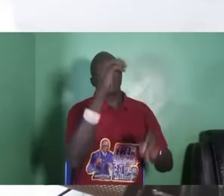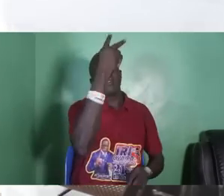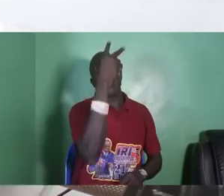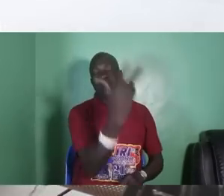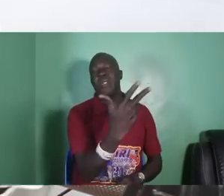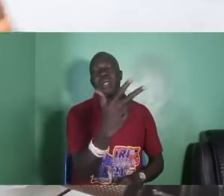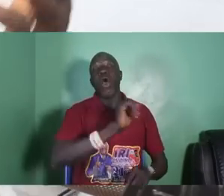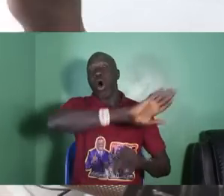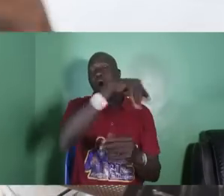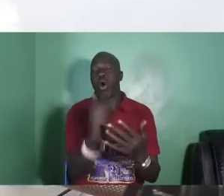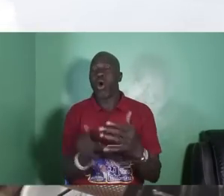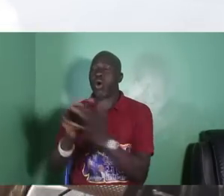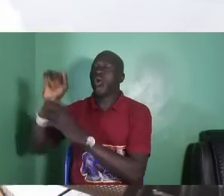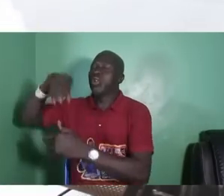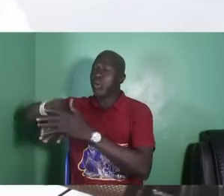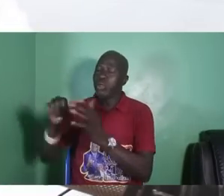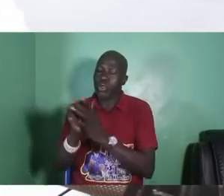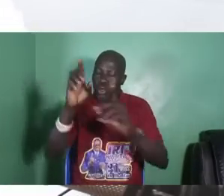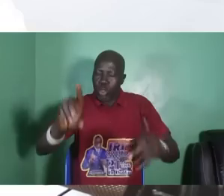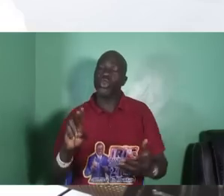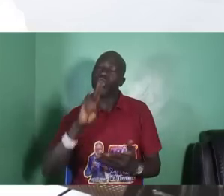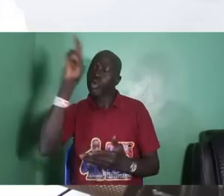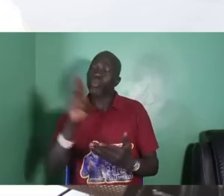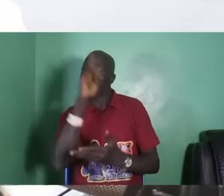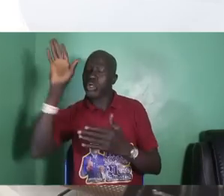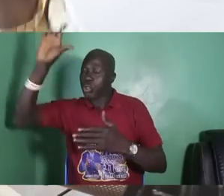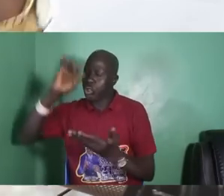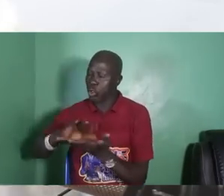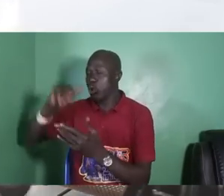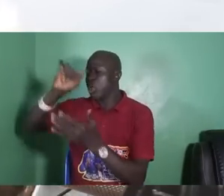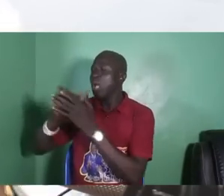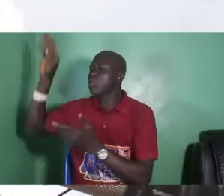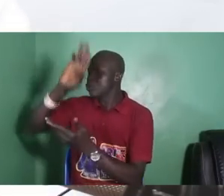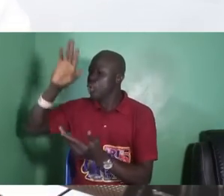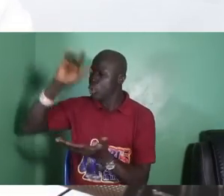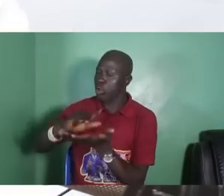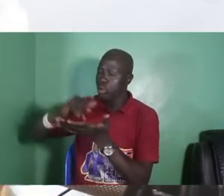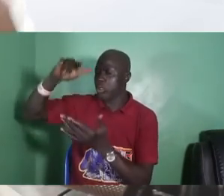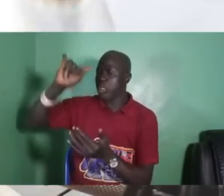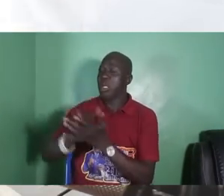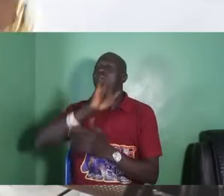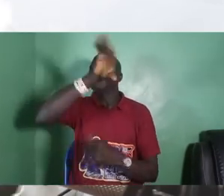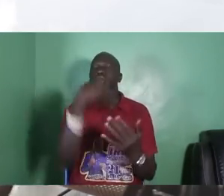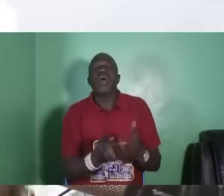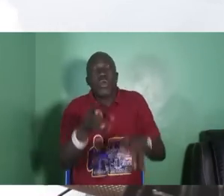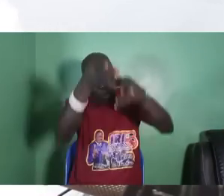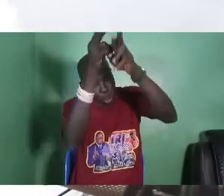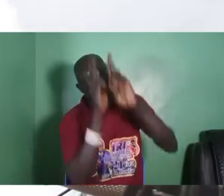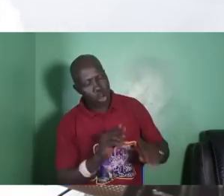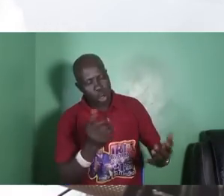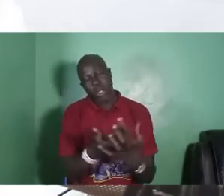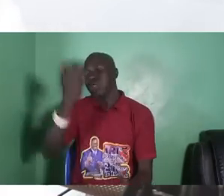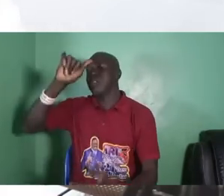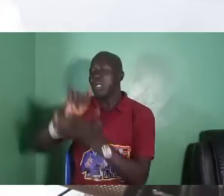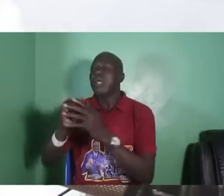Iketa. Gbogbo yi te lo down line you know. All of you that you are using your glory. Yeah, tell lo go you know. You are using your glory. Tell lo la you know. You are using your